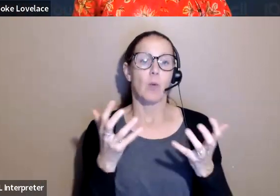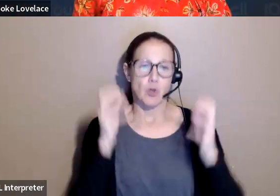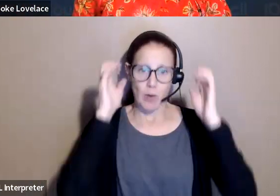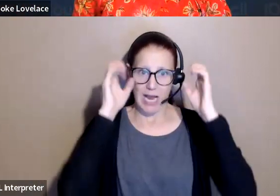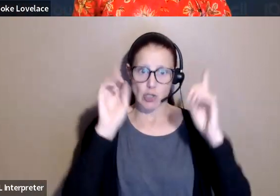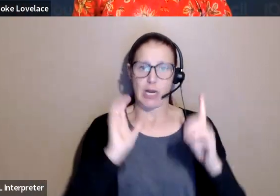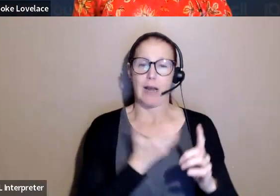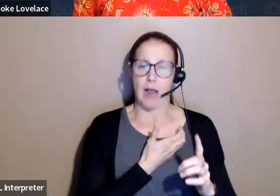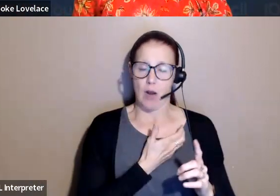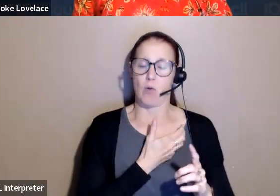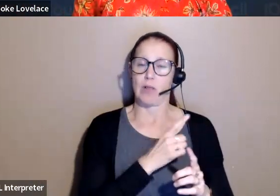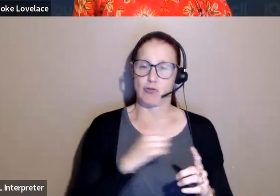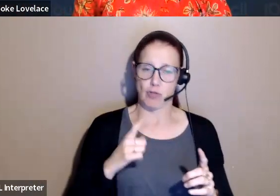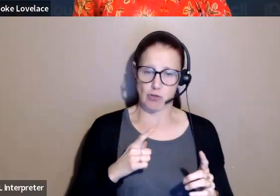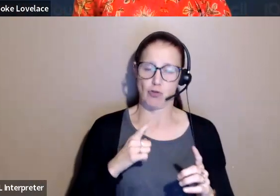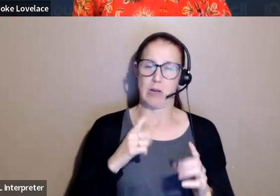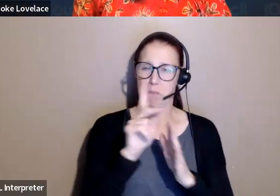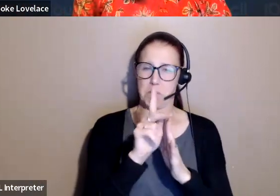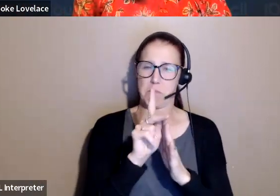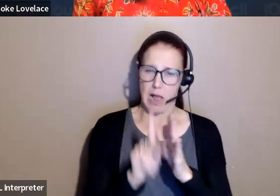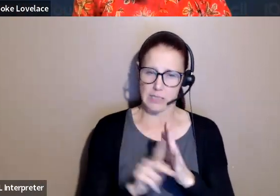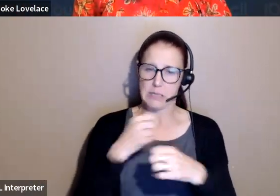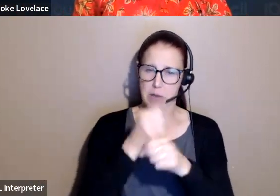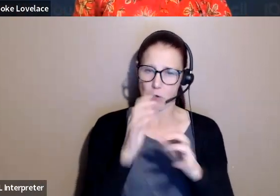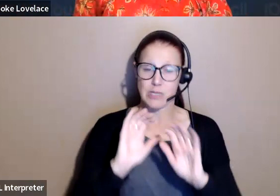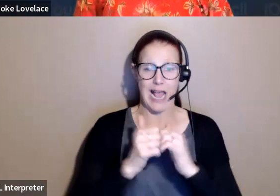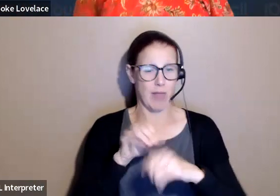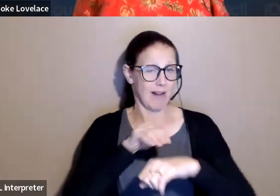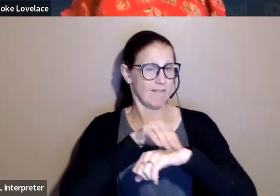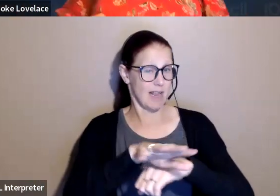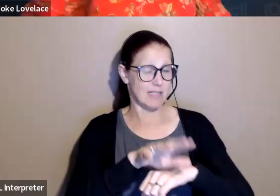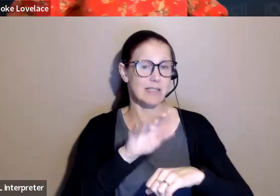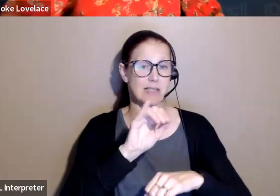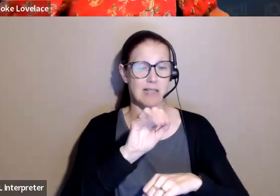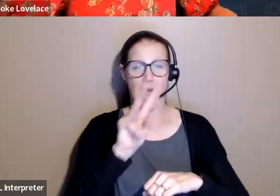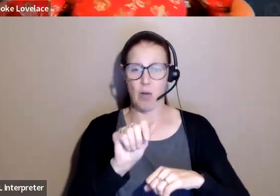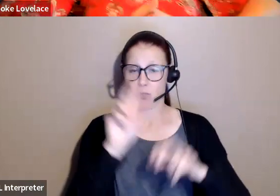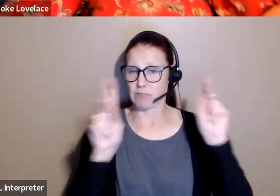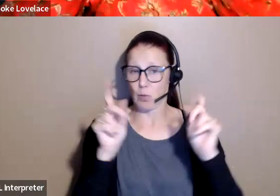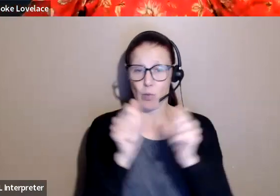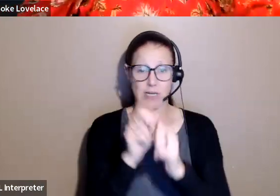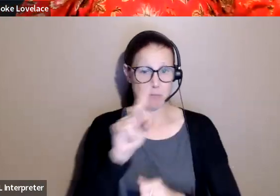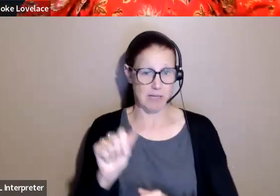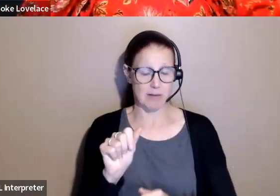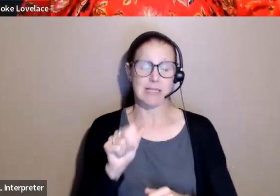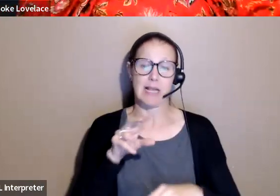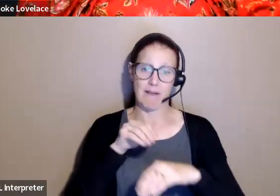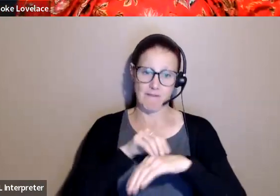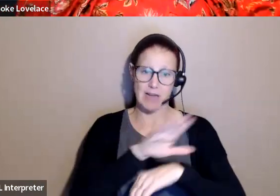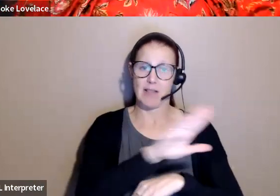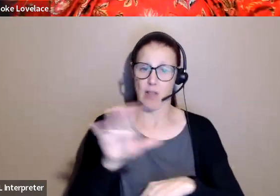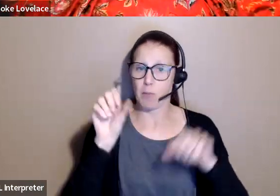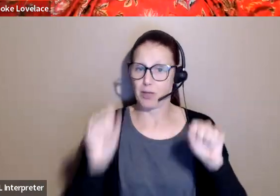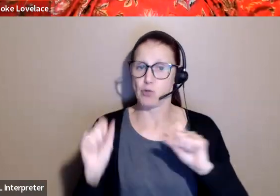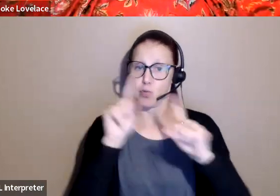our policymakers on how that is affecting Iowans with the disabilities and especially affecting their ability to